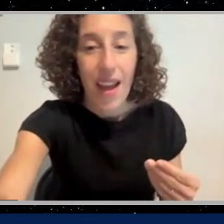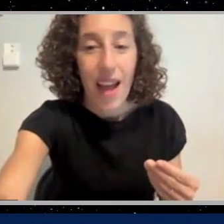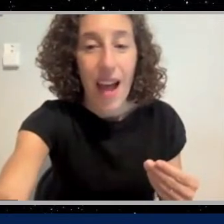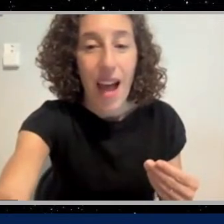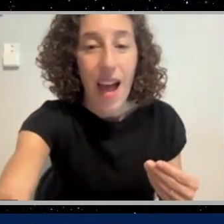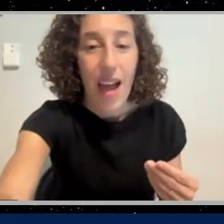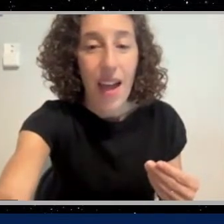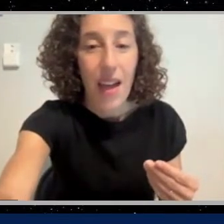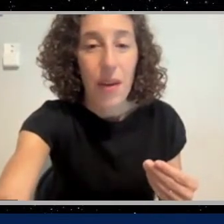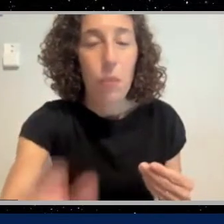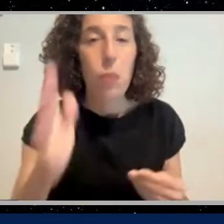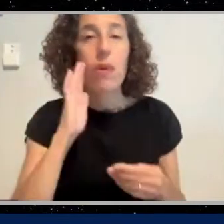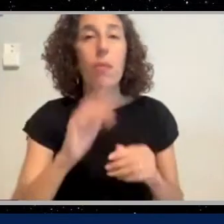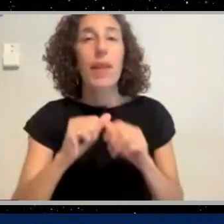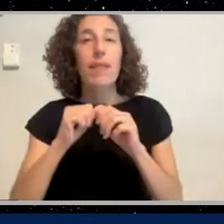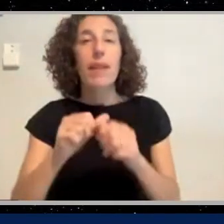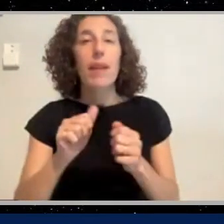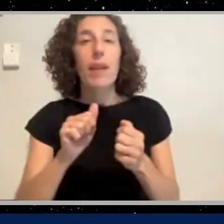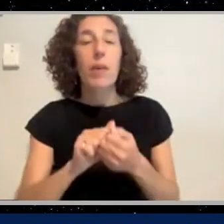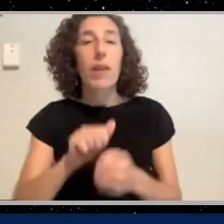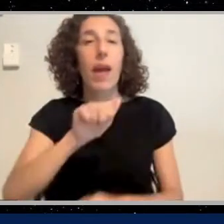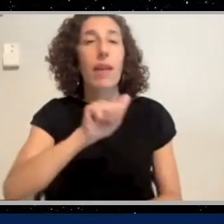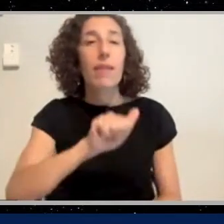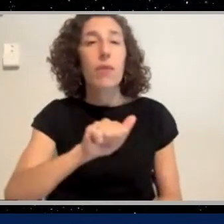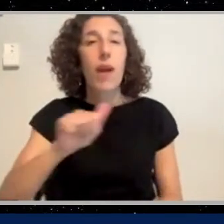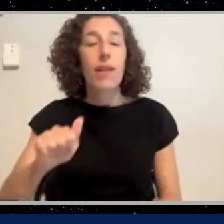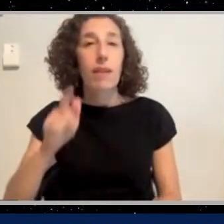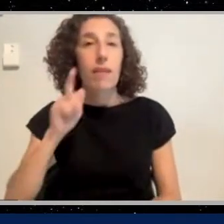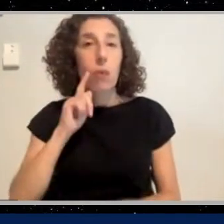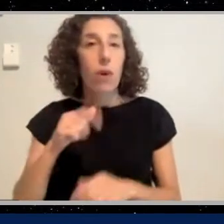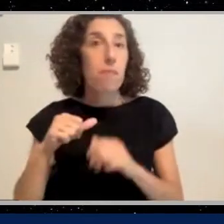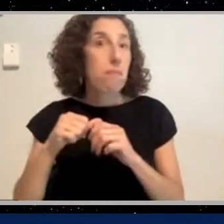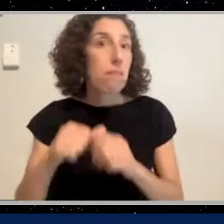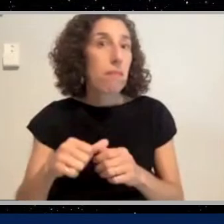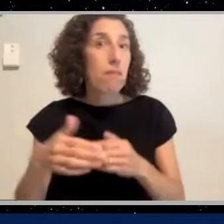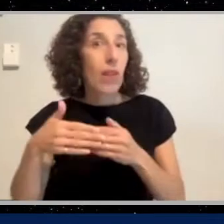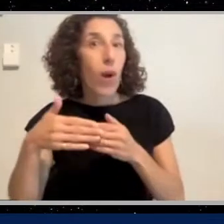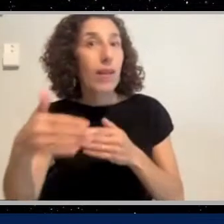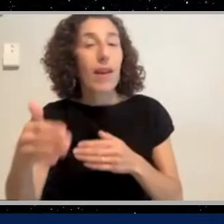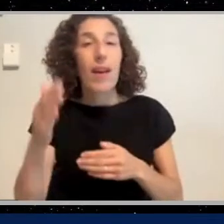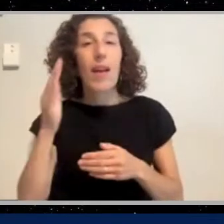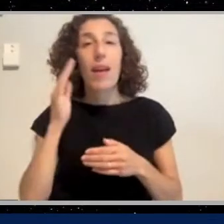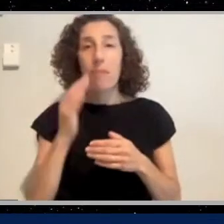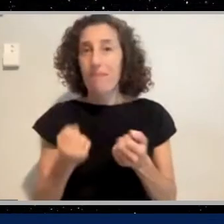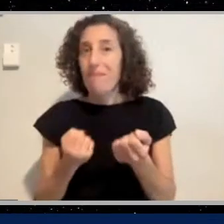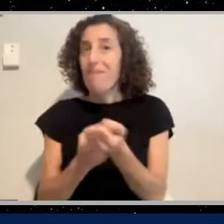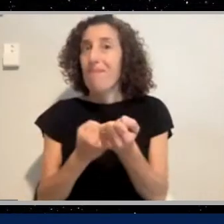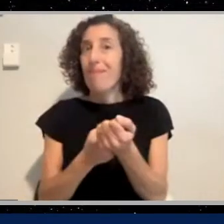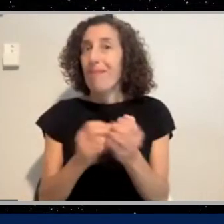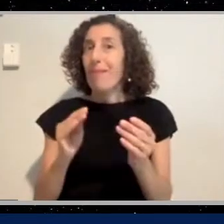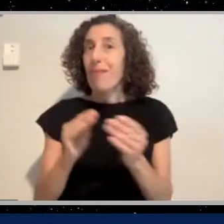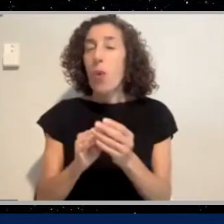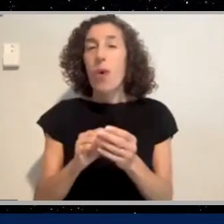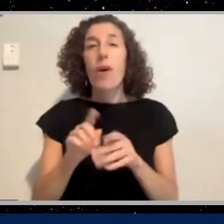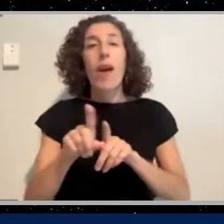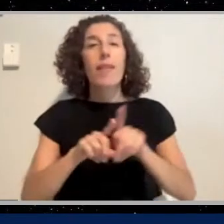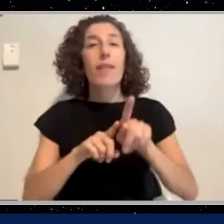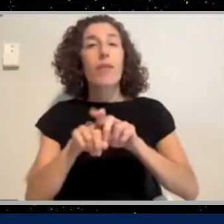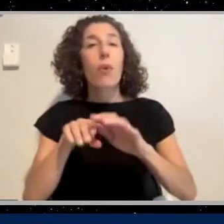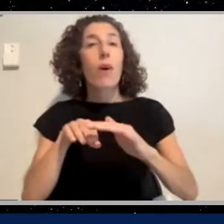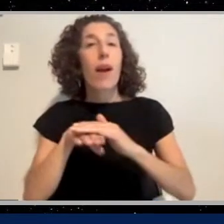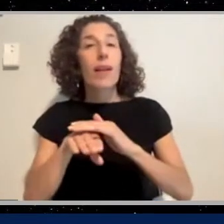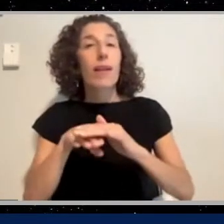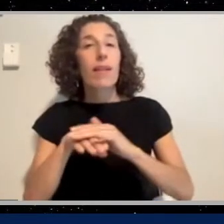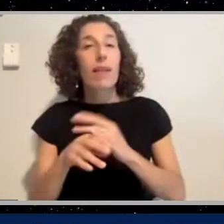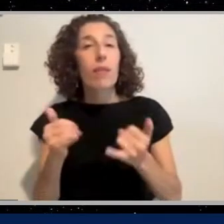anytime soon, because what they're doing is, I think, really important, especially as I mentioned, now that we're in such an era of spaceflight